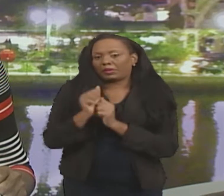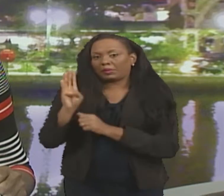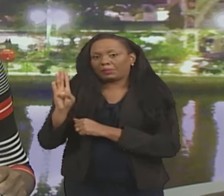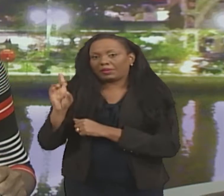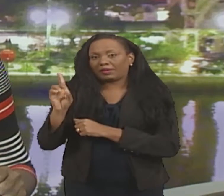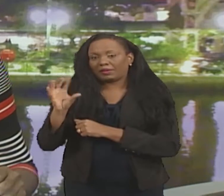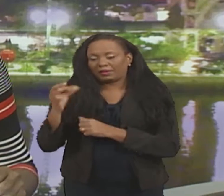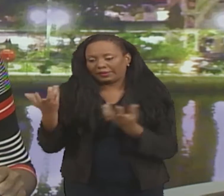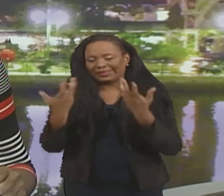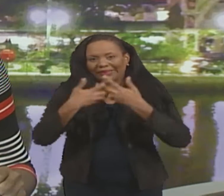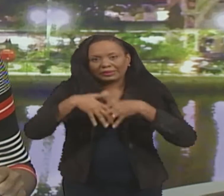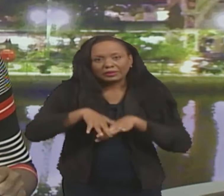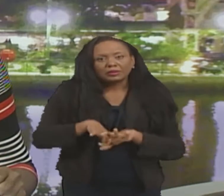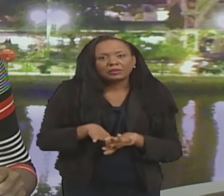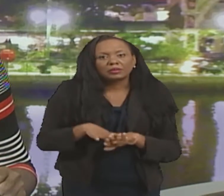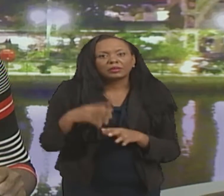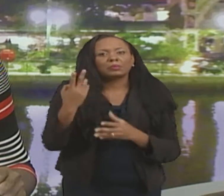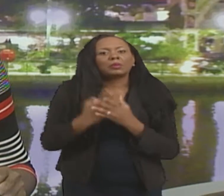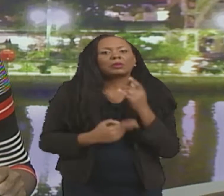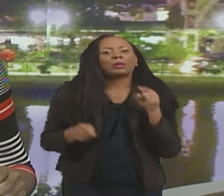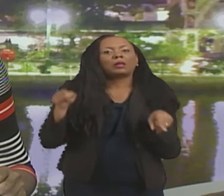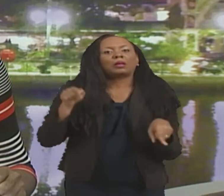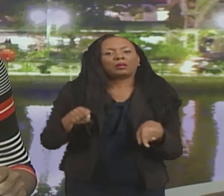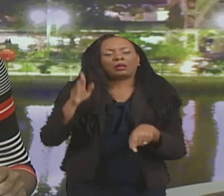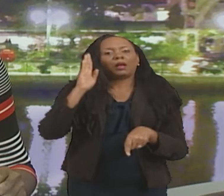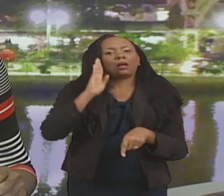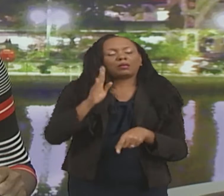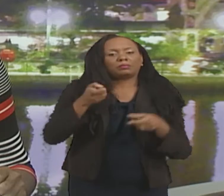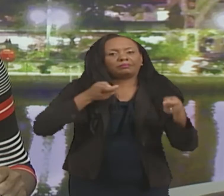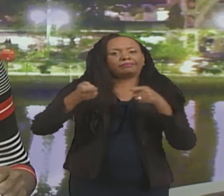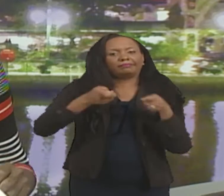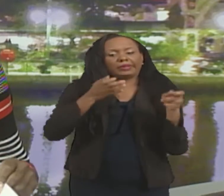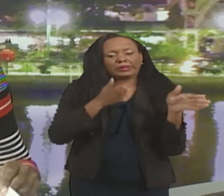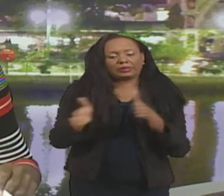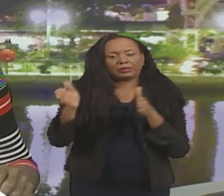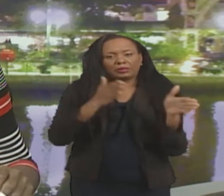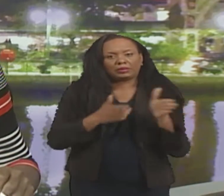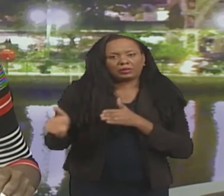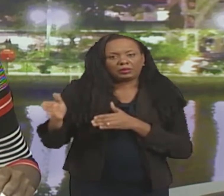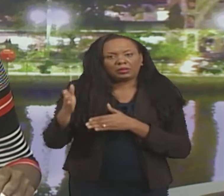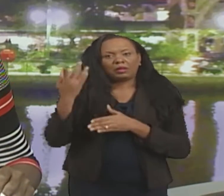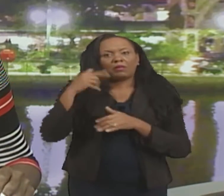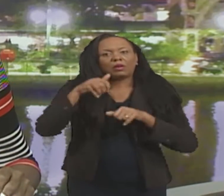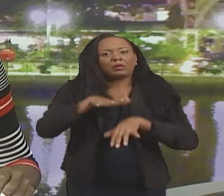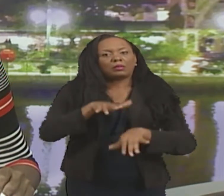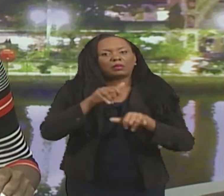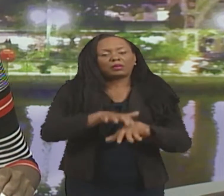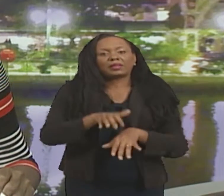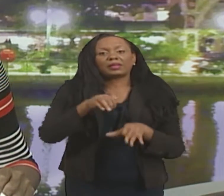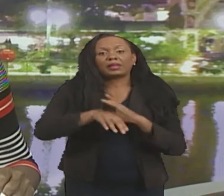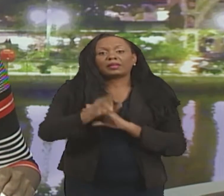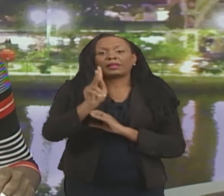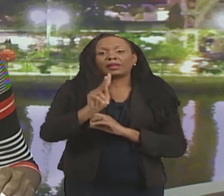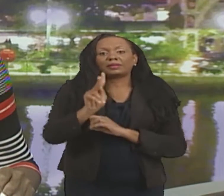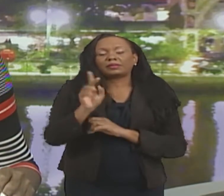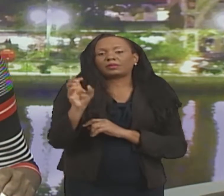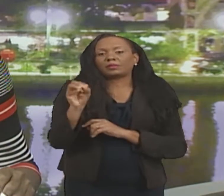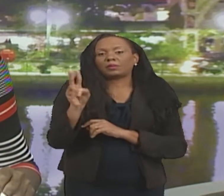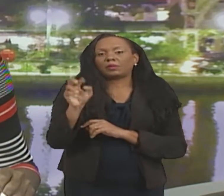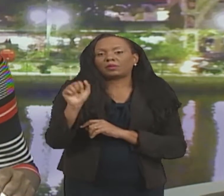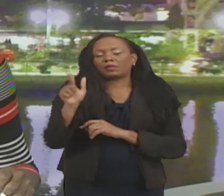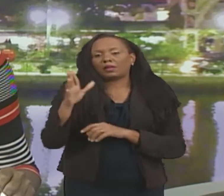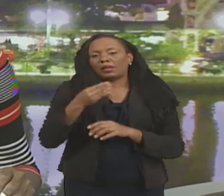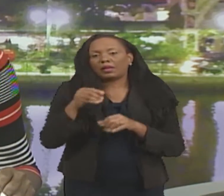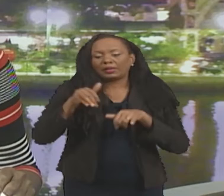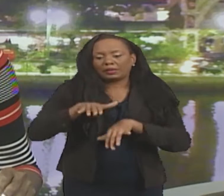Defence Force. The two entities will be maintaining order in the parade area at Kensington Oval, as well as the procession through the